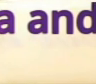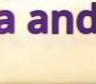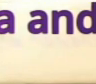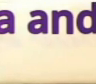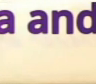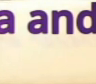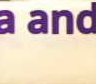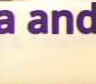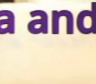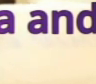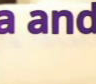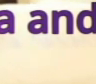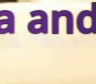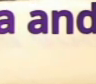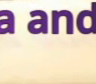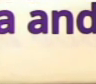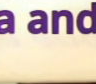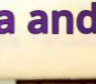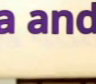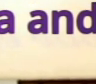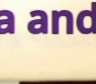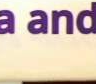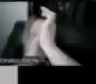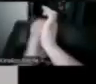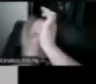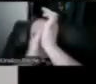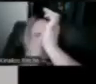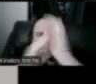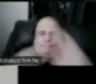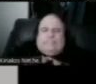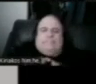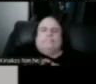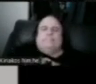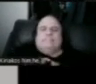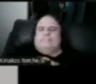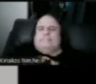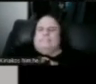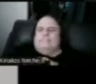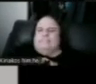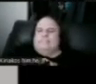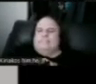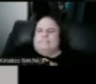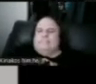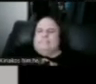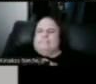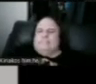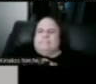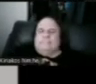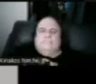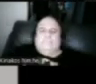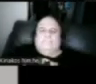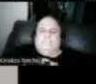Very educational women right there, teaching us a lot of stuff. Thank you, Tony. All right. I want to move on to next piece of